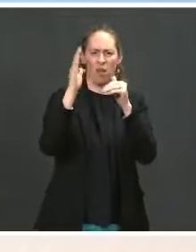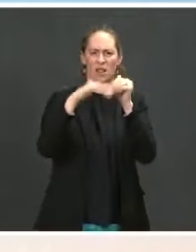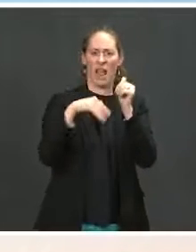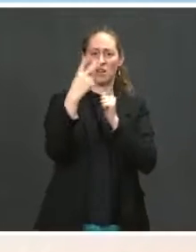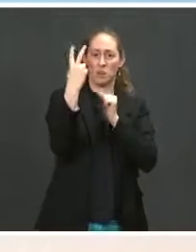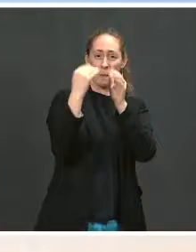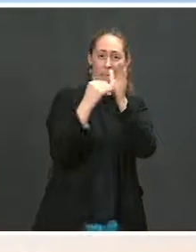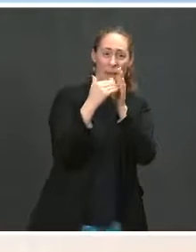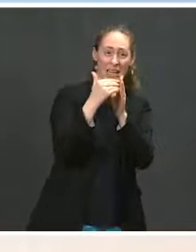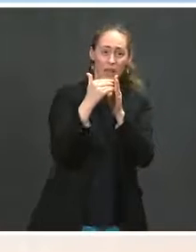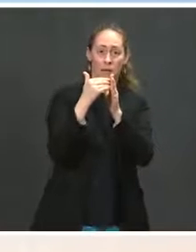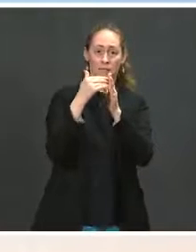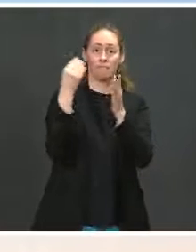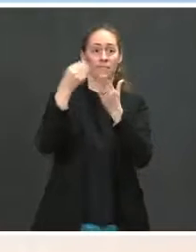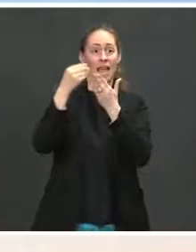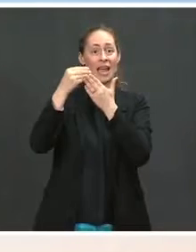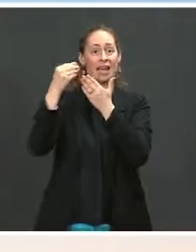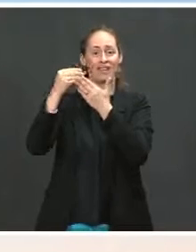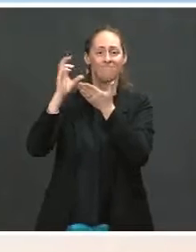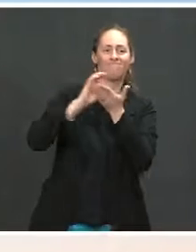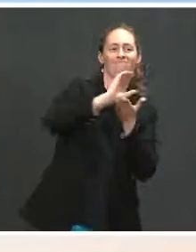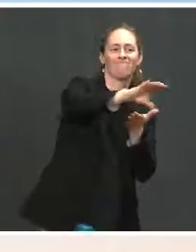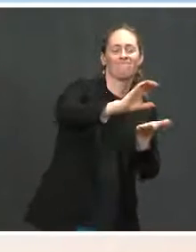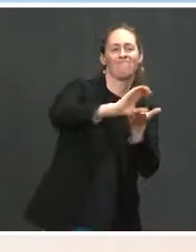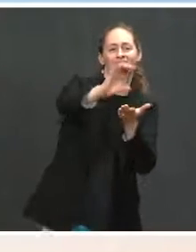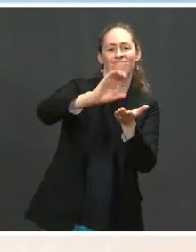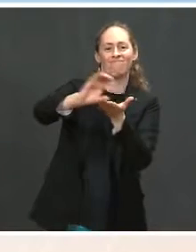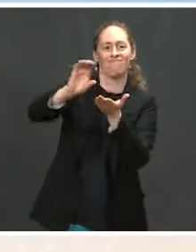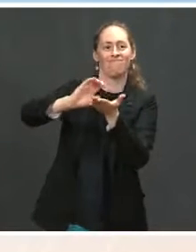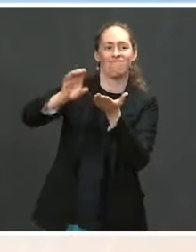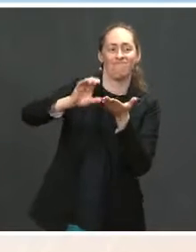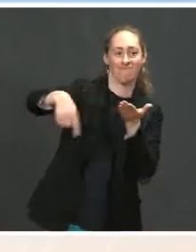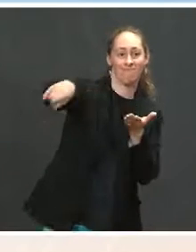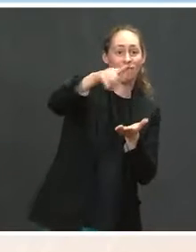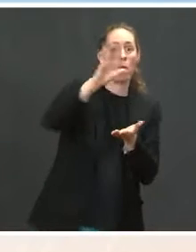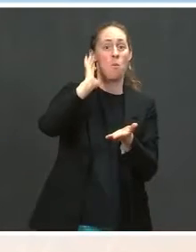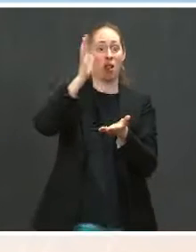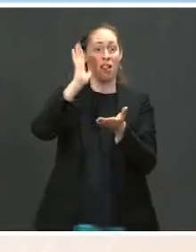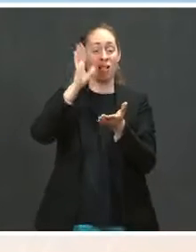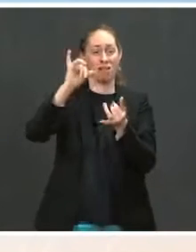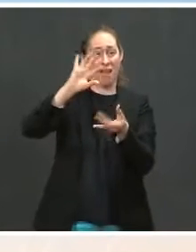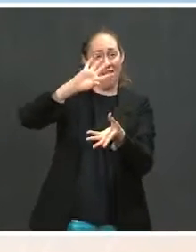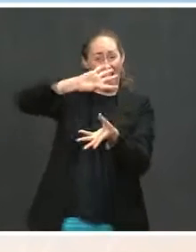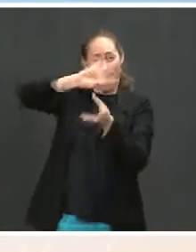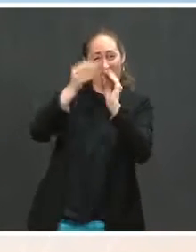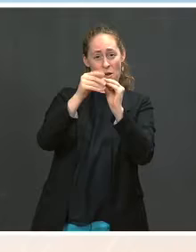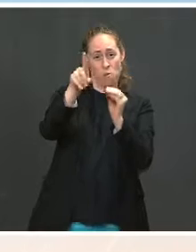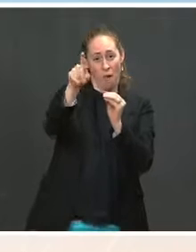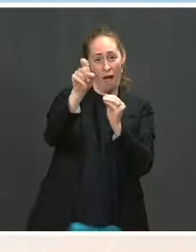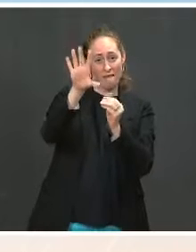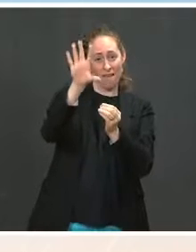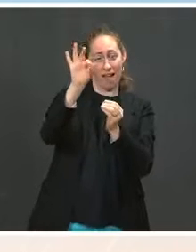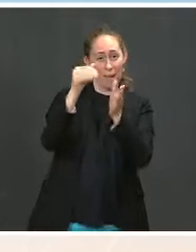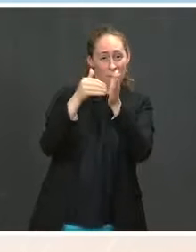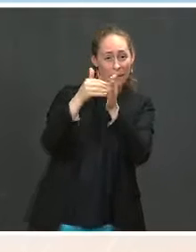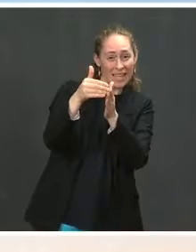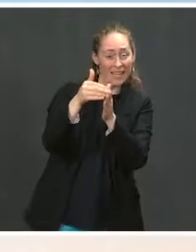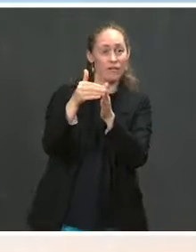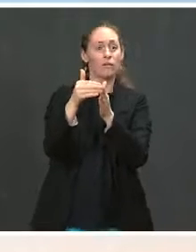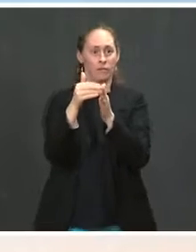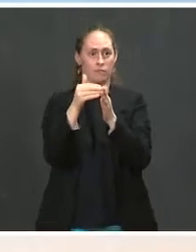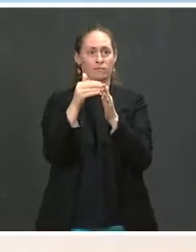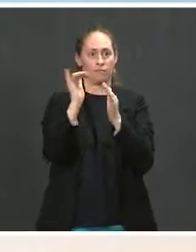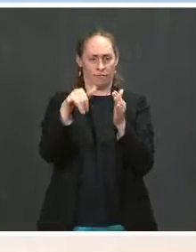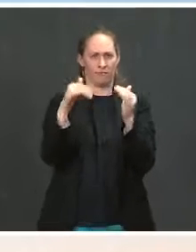brings the total dispersed so far to approximately 159 million payments, with a total value of more than